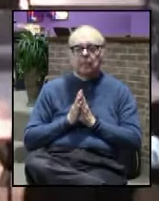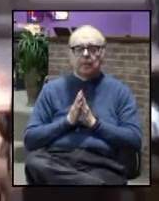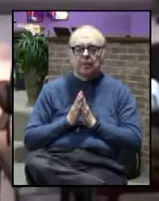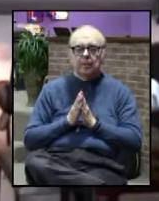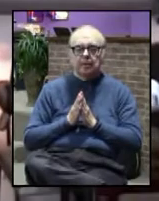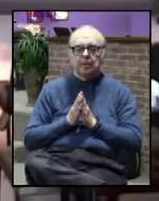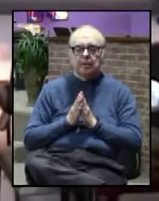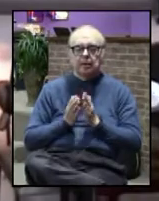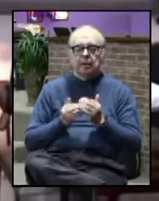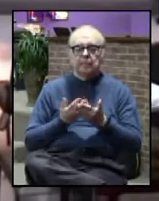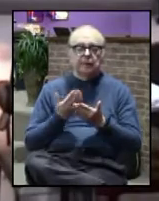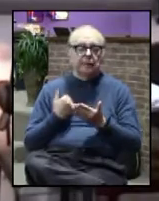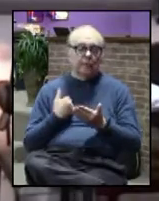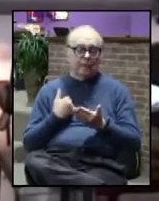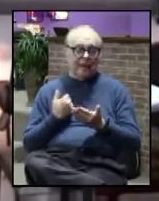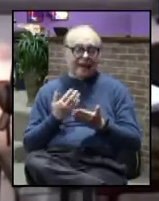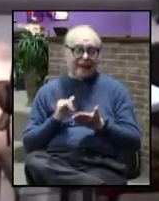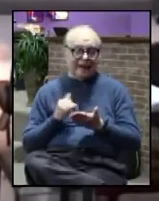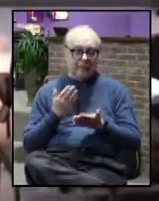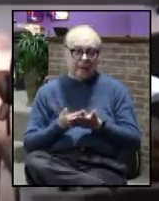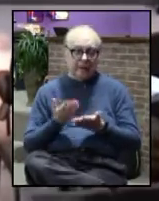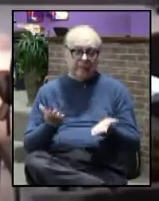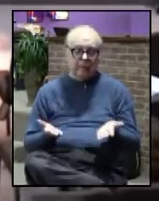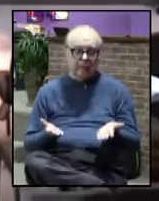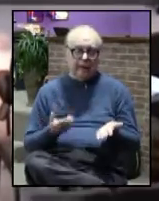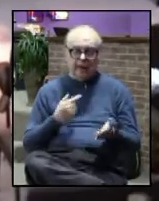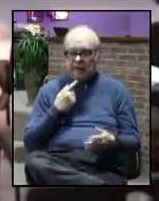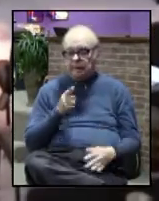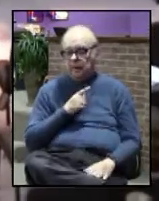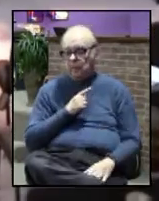Even before I get there, Lord,